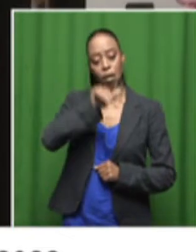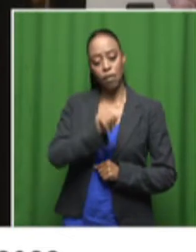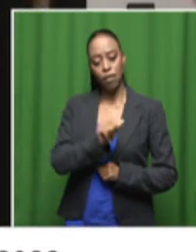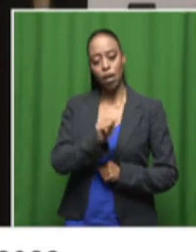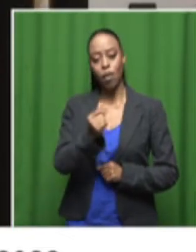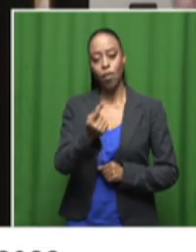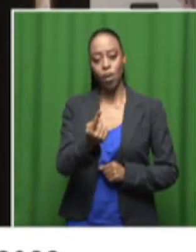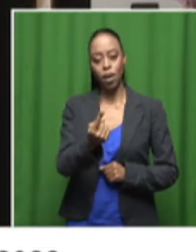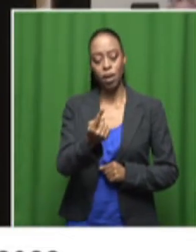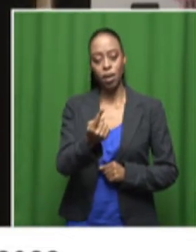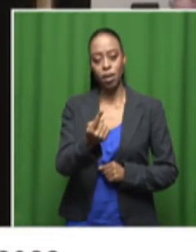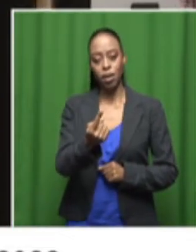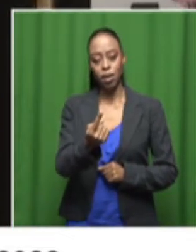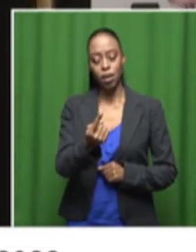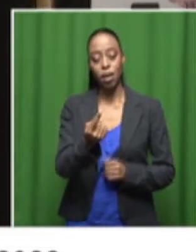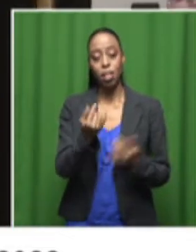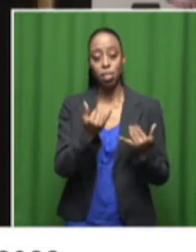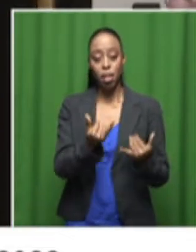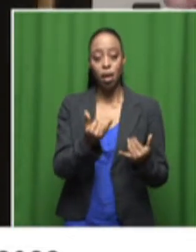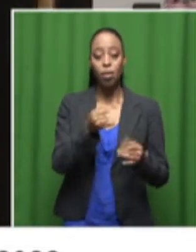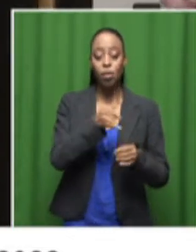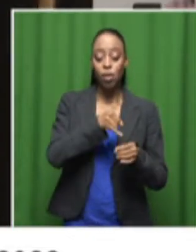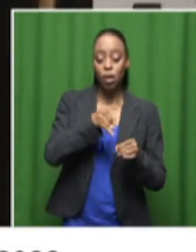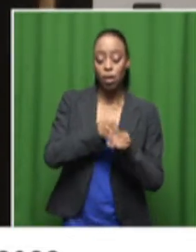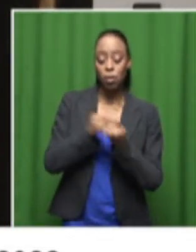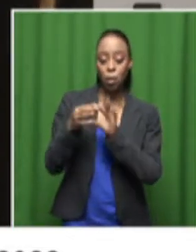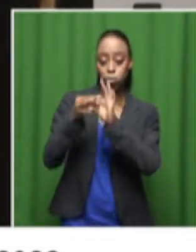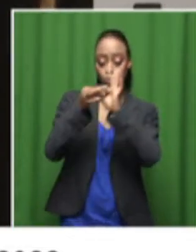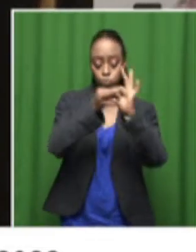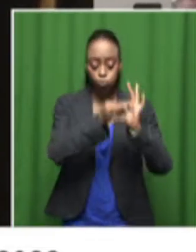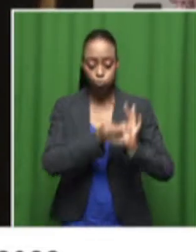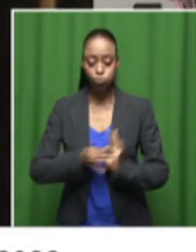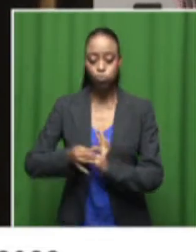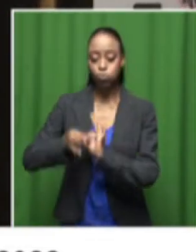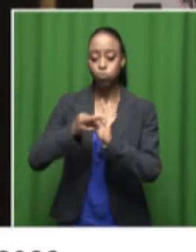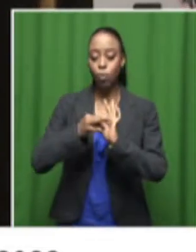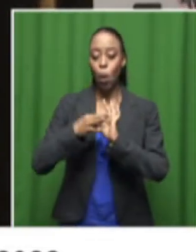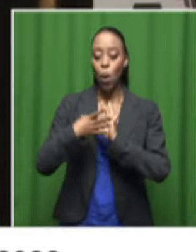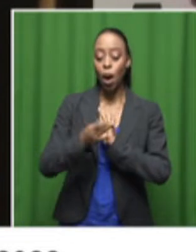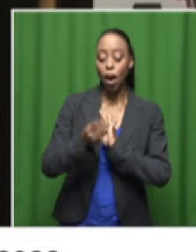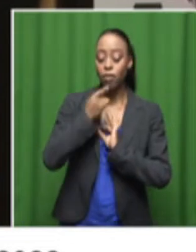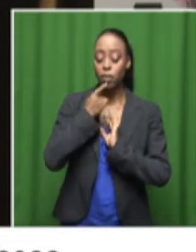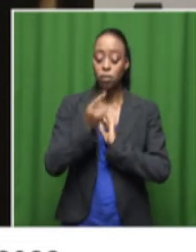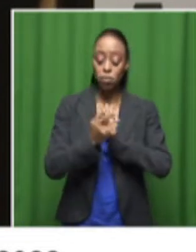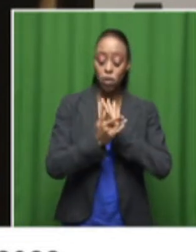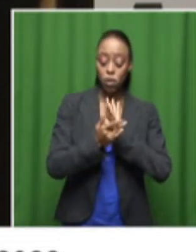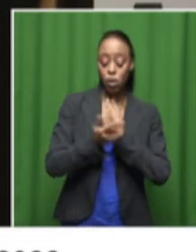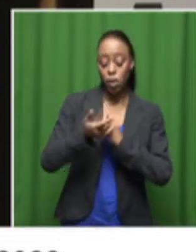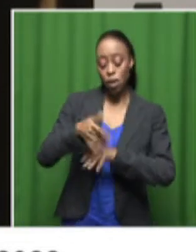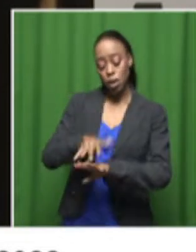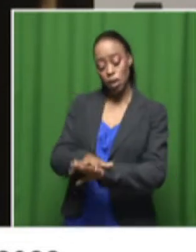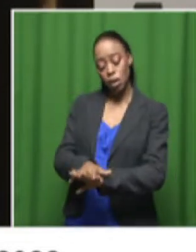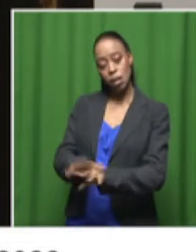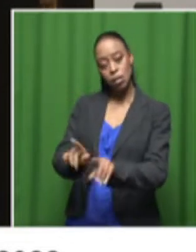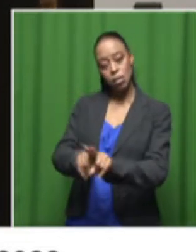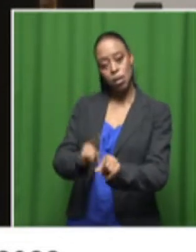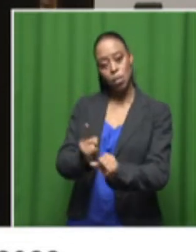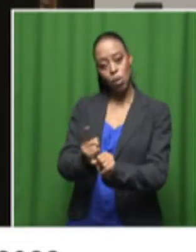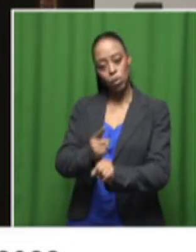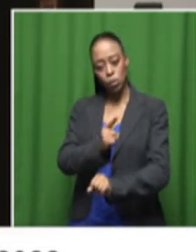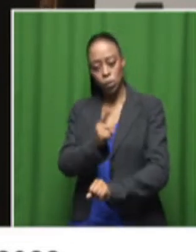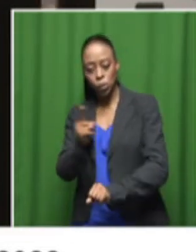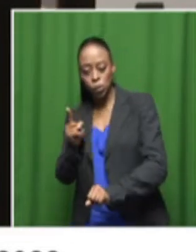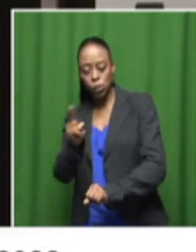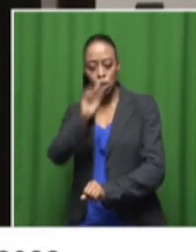is one, and with our interrelationship, when we talk technology and we say integration, we're also looking at that integration from